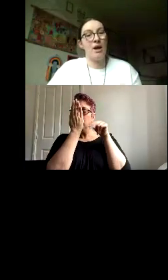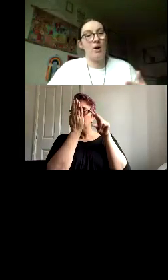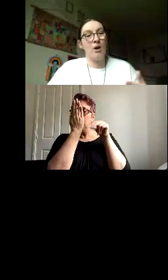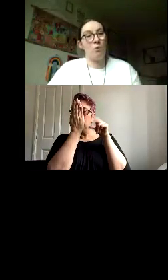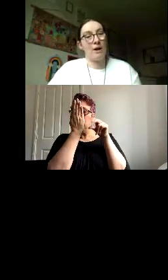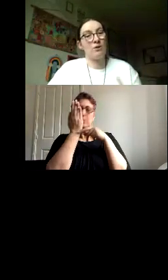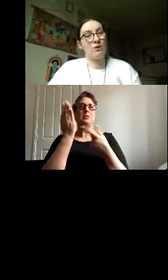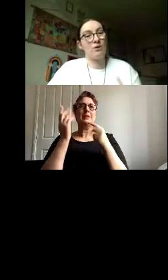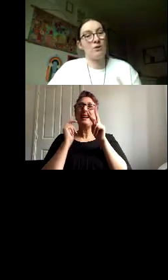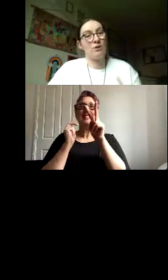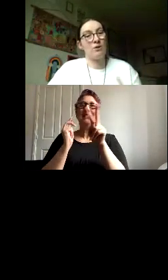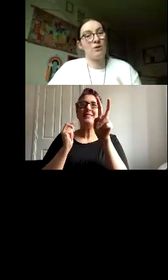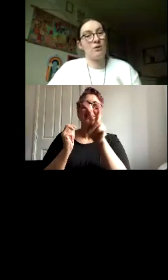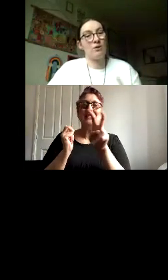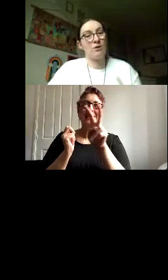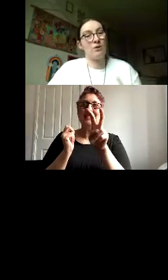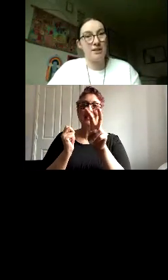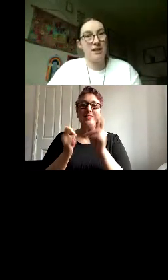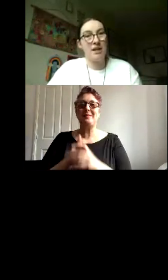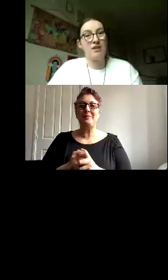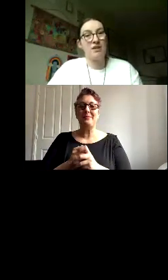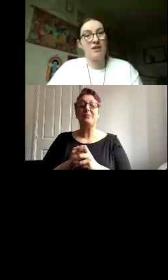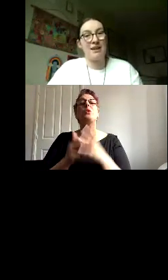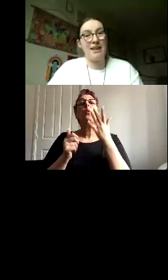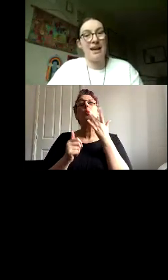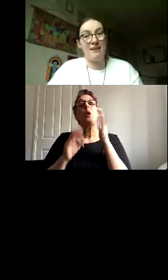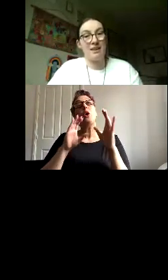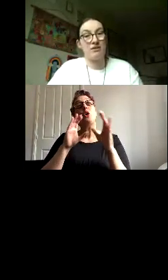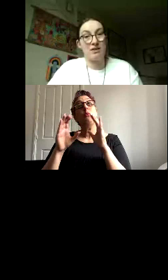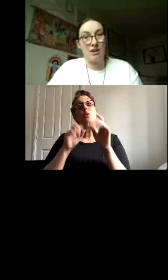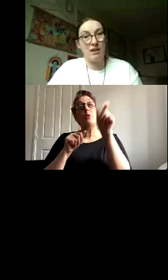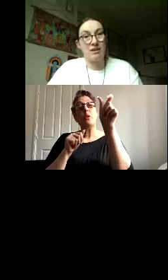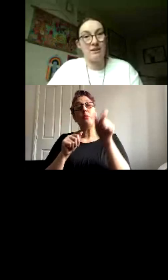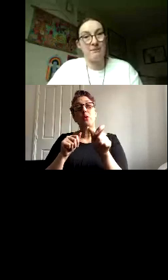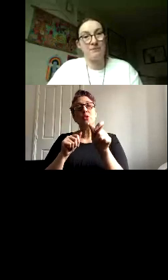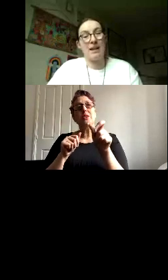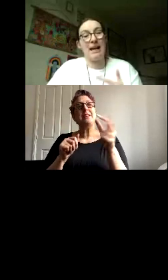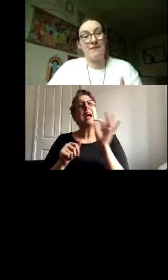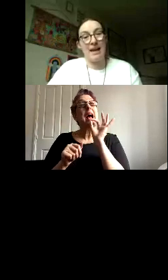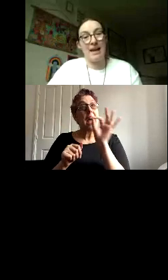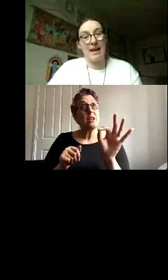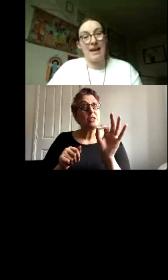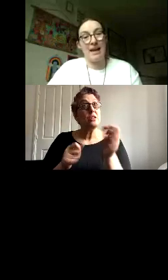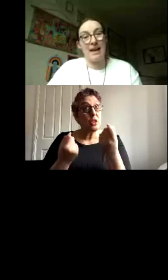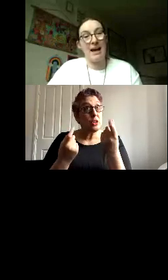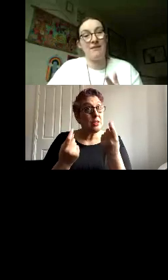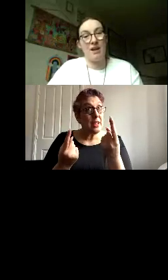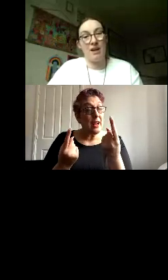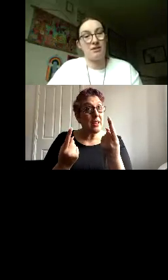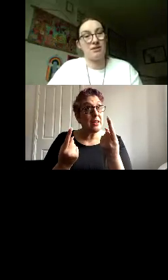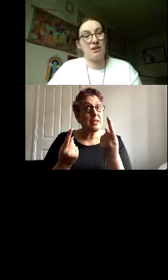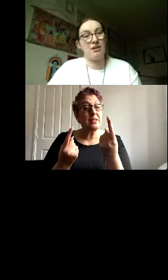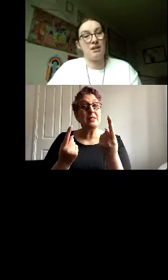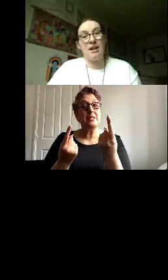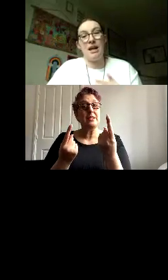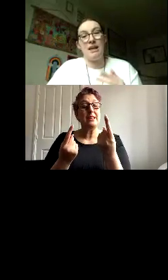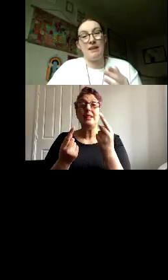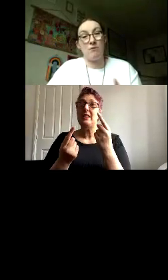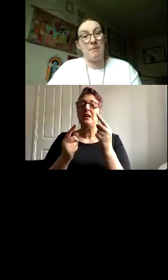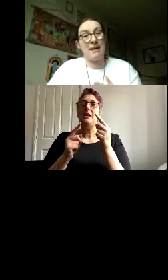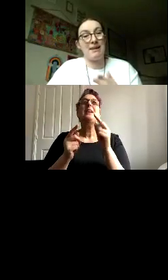When you're communicating with someone, check they have understood. If they haven't